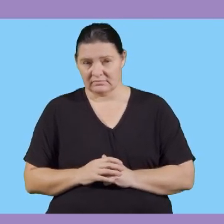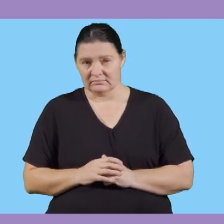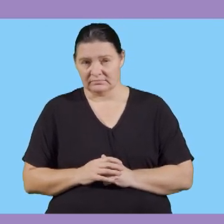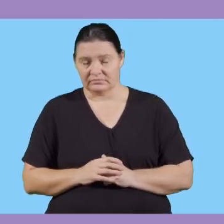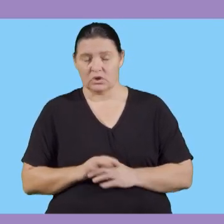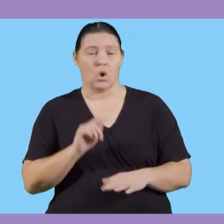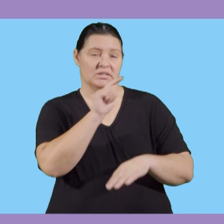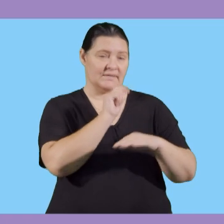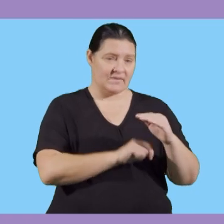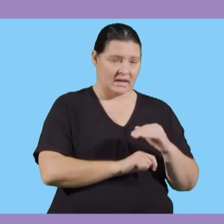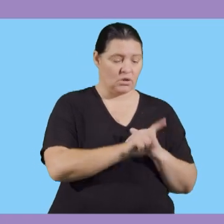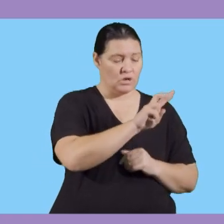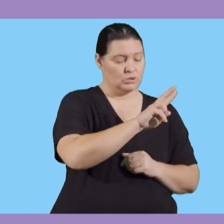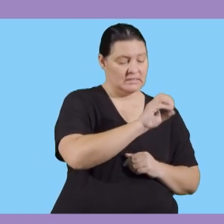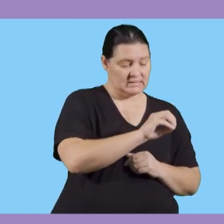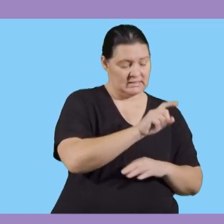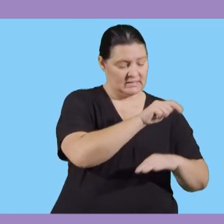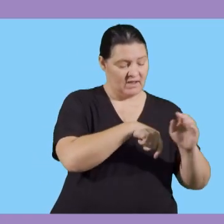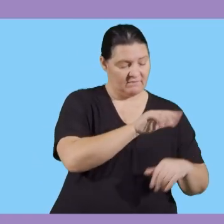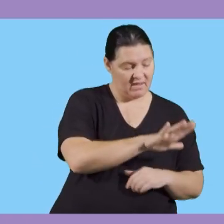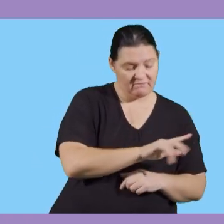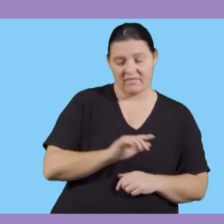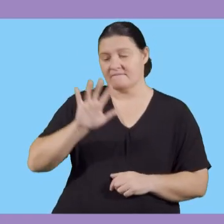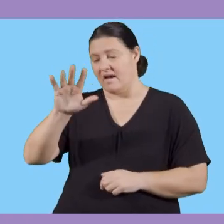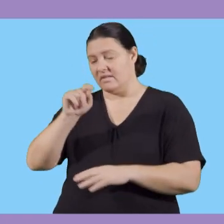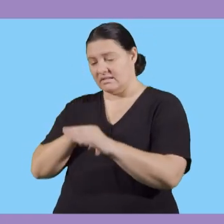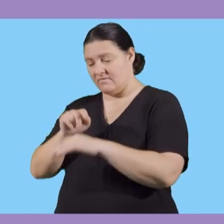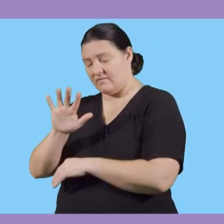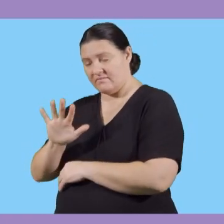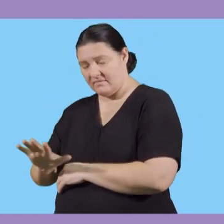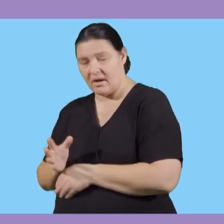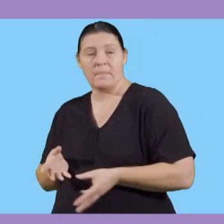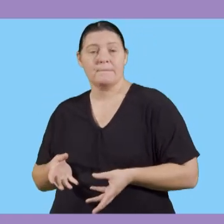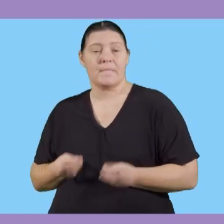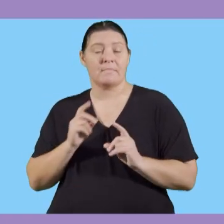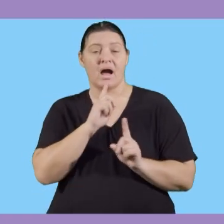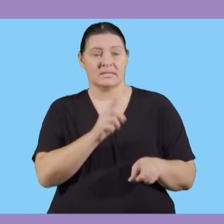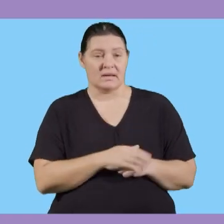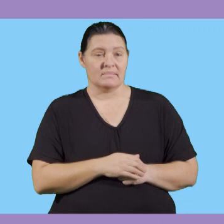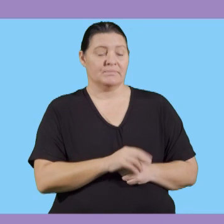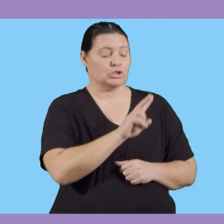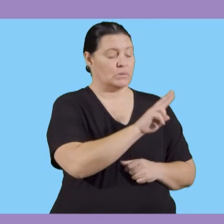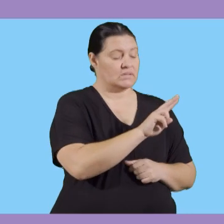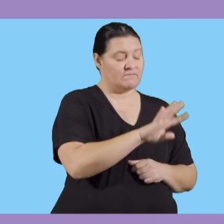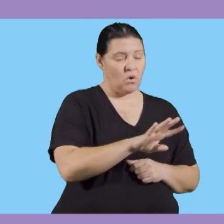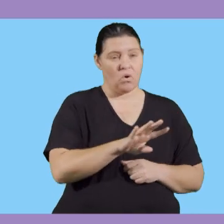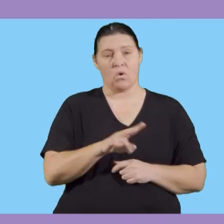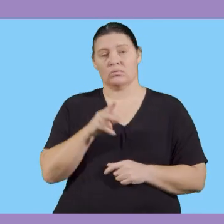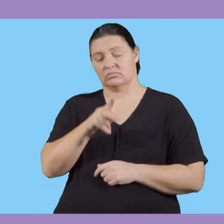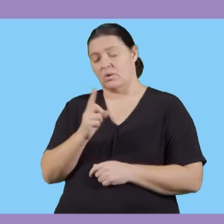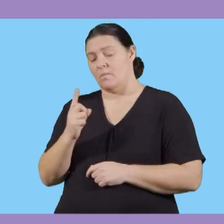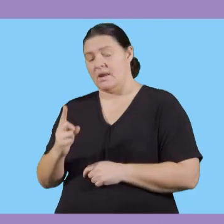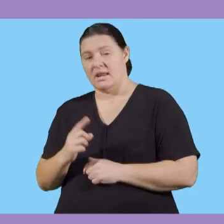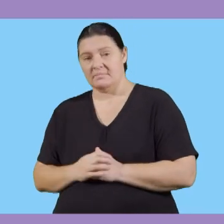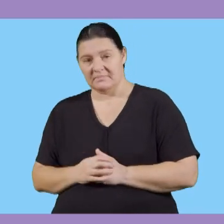5. So when we divide each side by 5, we will get 24